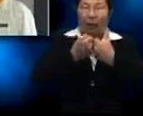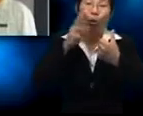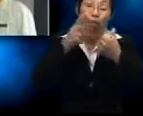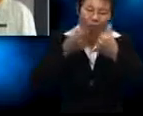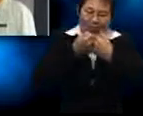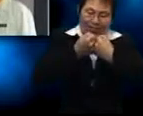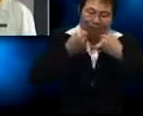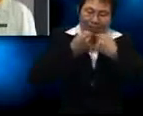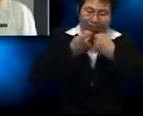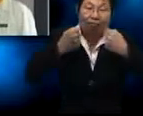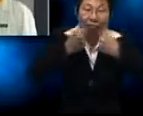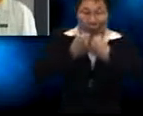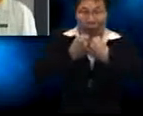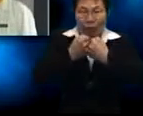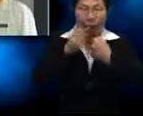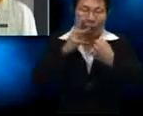another. So